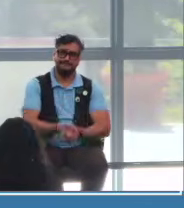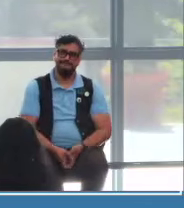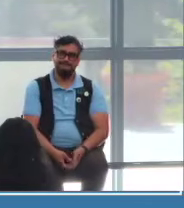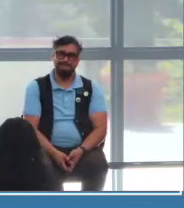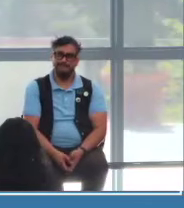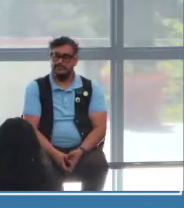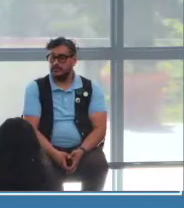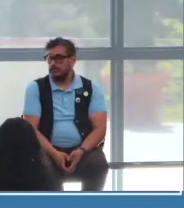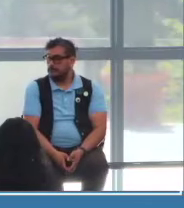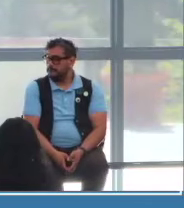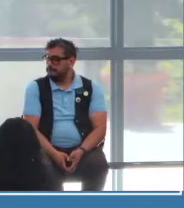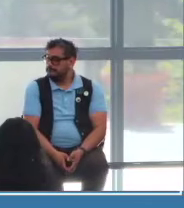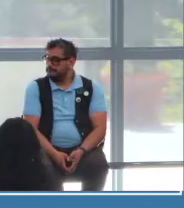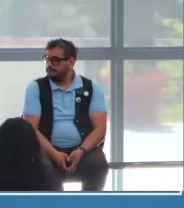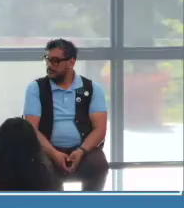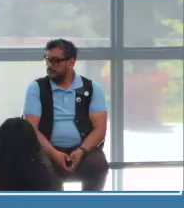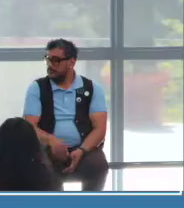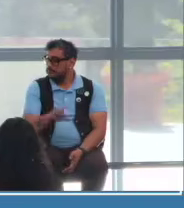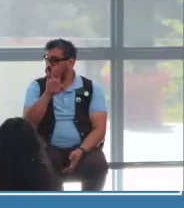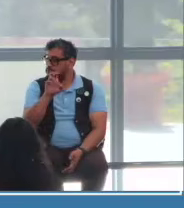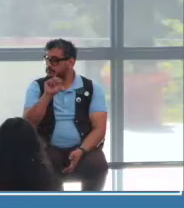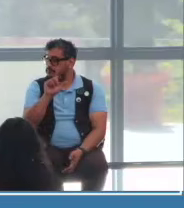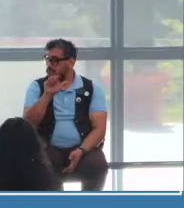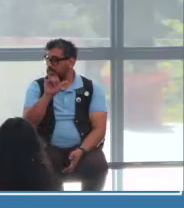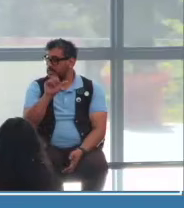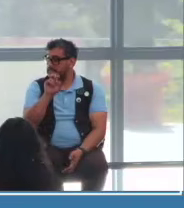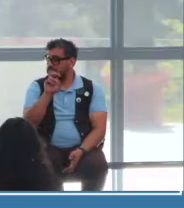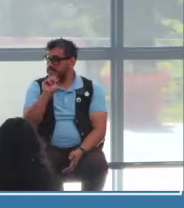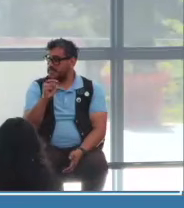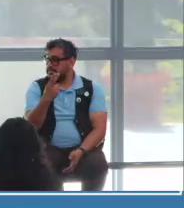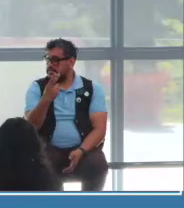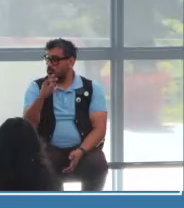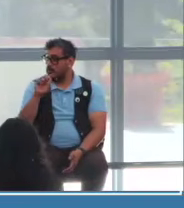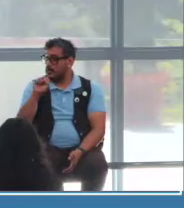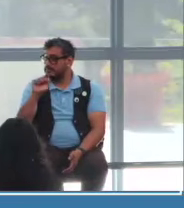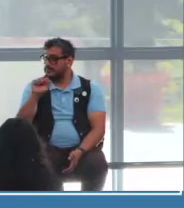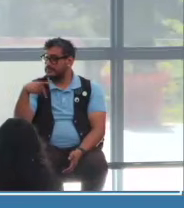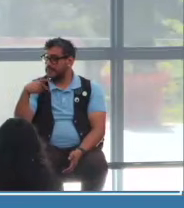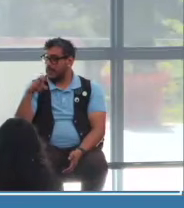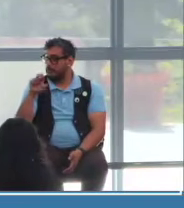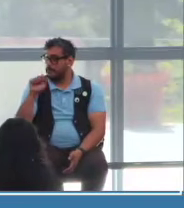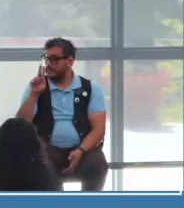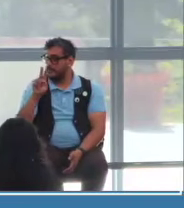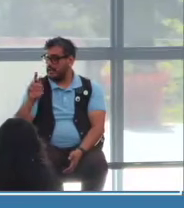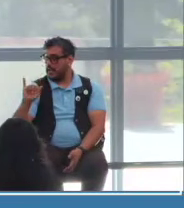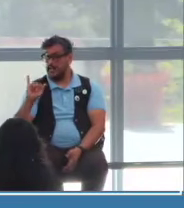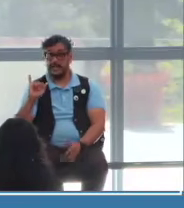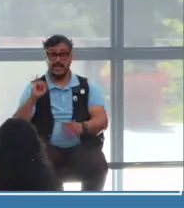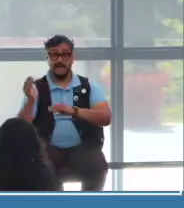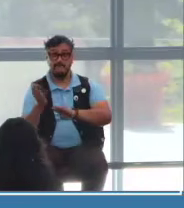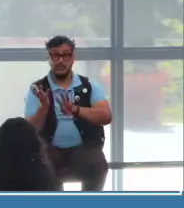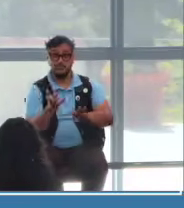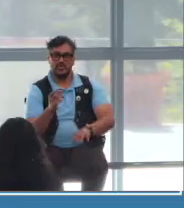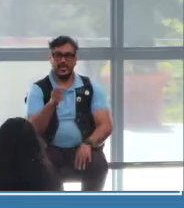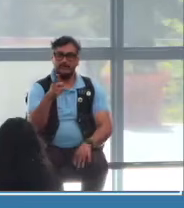Okay, is Benlysta and Safnello infusion, if they result in, okay, if you're